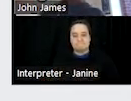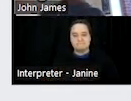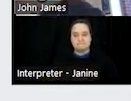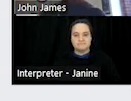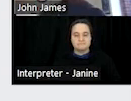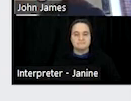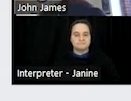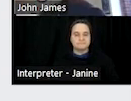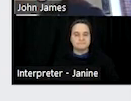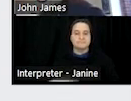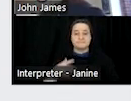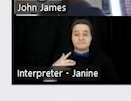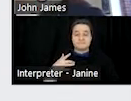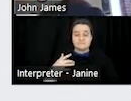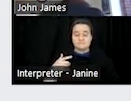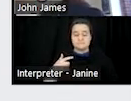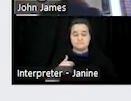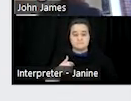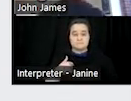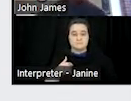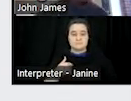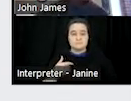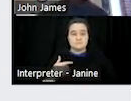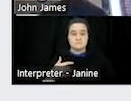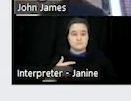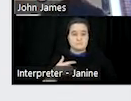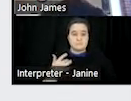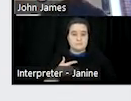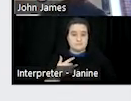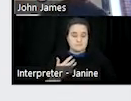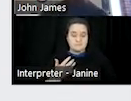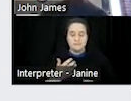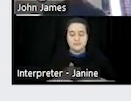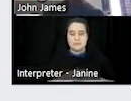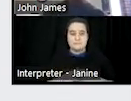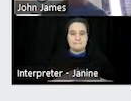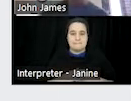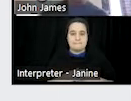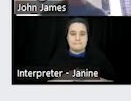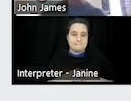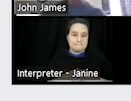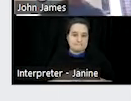I feel like in the exceptional needs community, college, when it comes to a